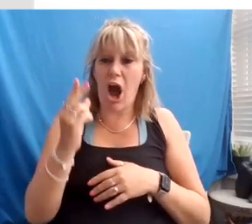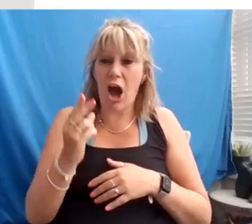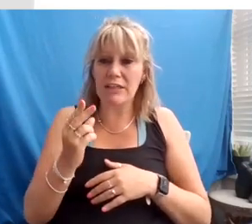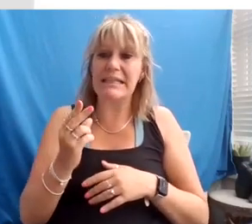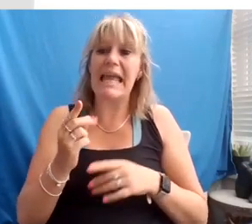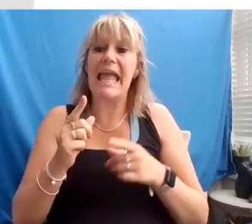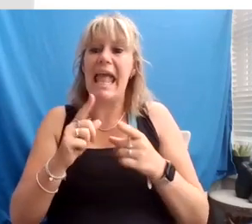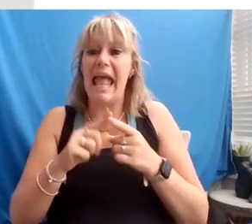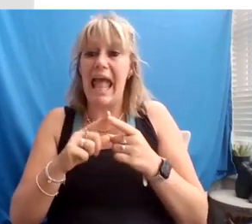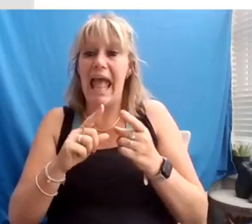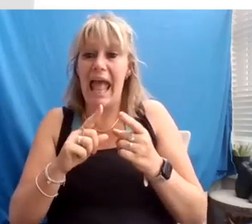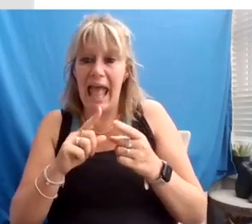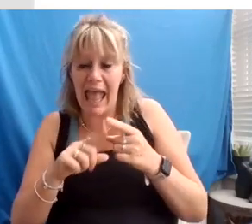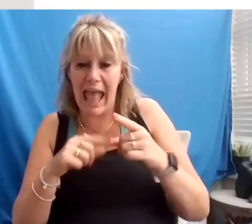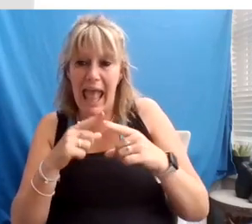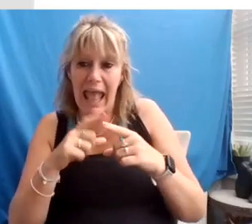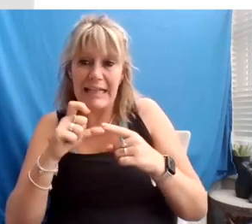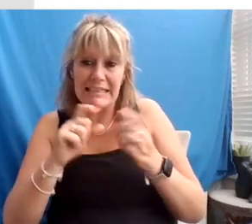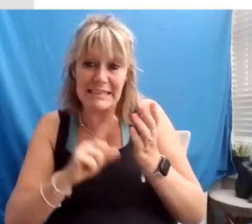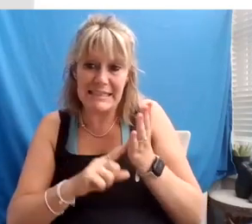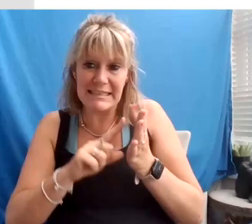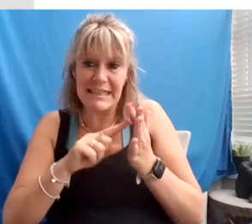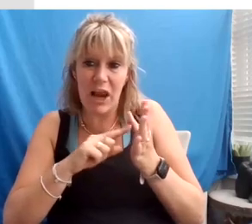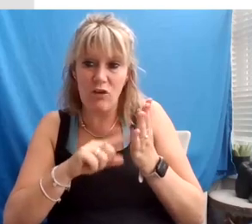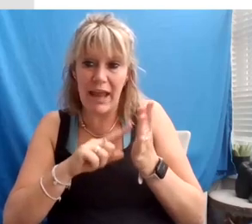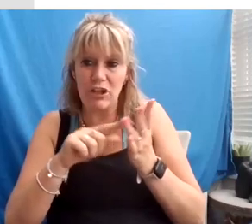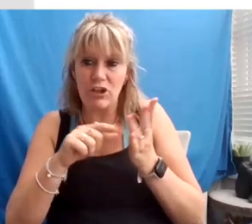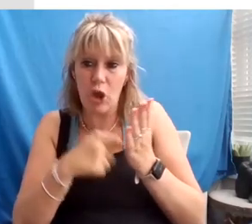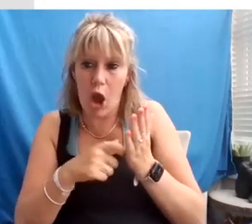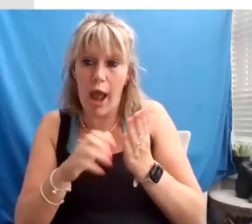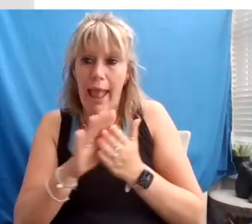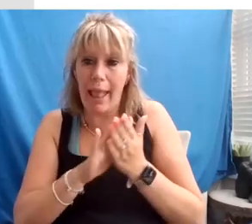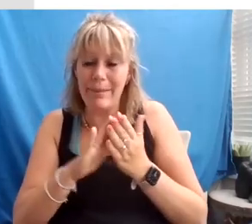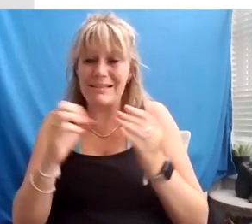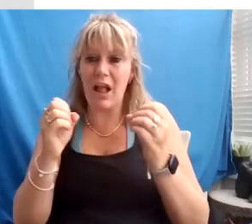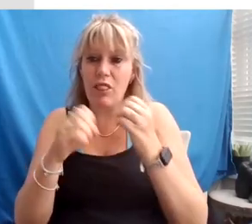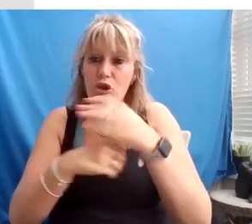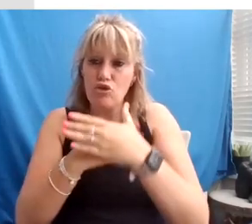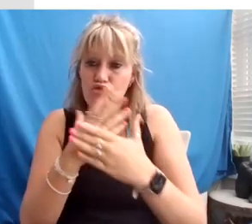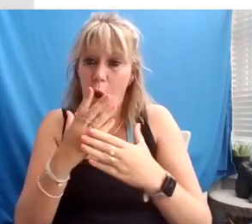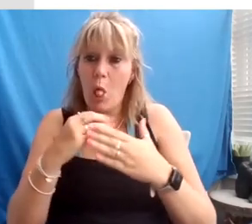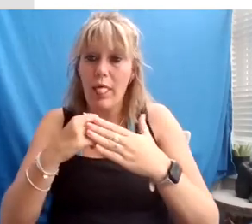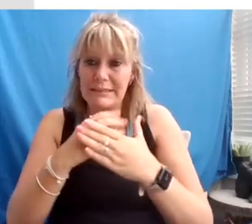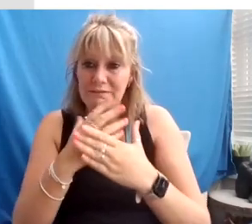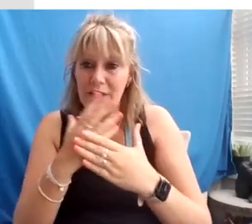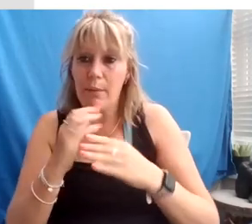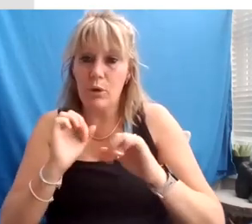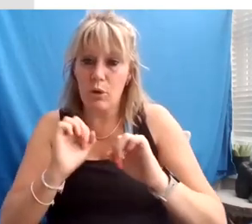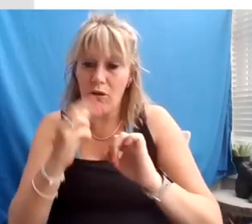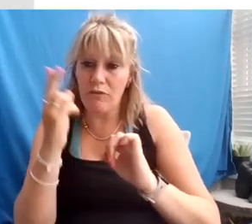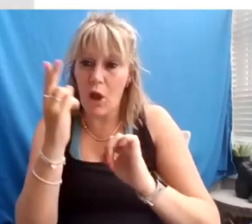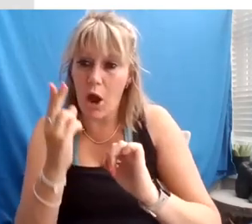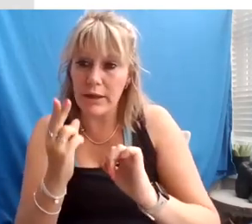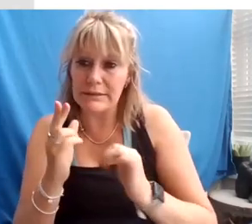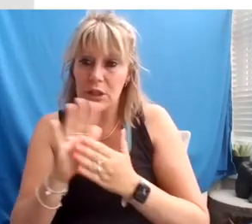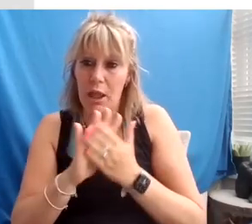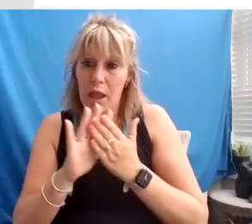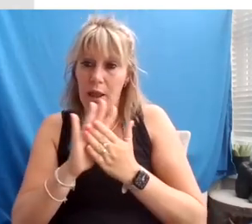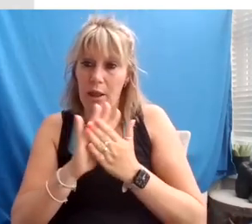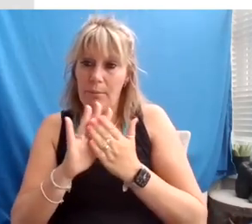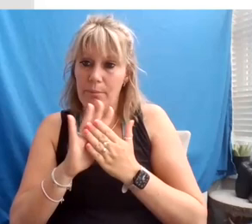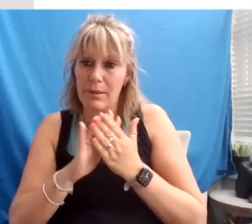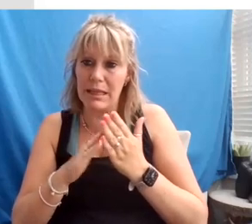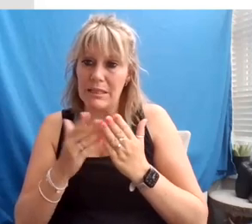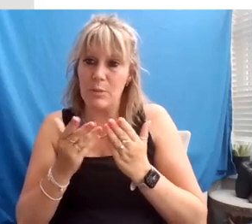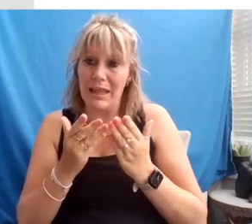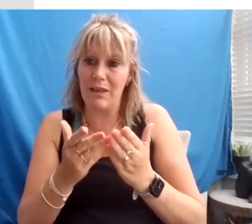personal development and growth of local artists in East London. And we basically give you guys a studio space, a bursary, and